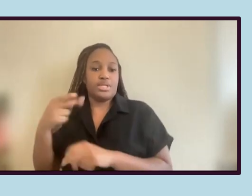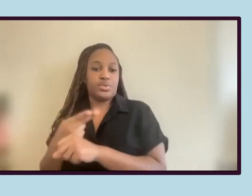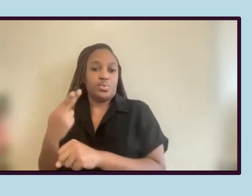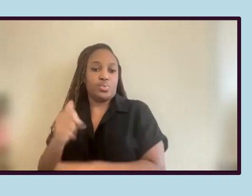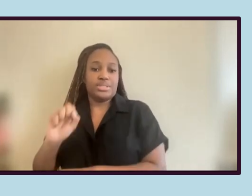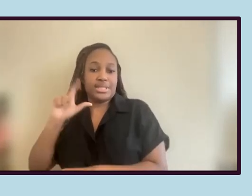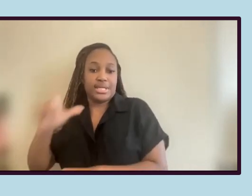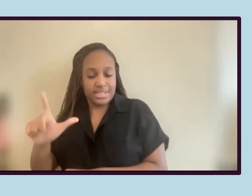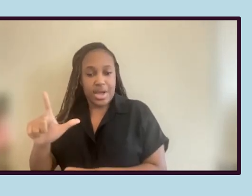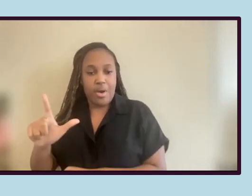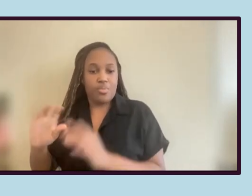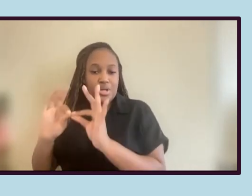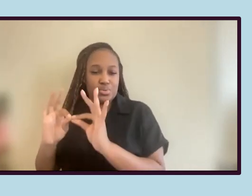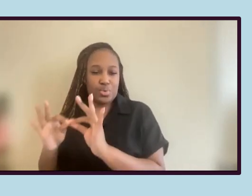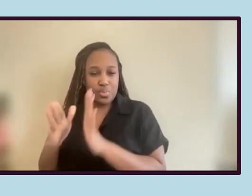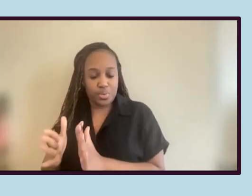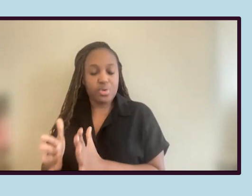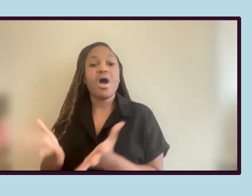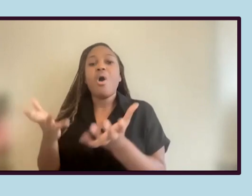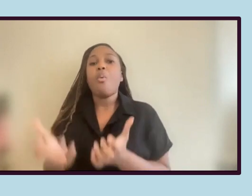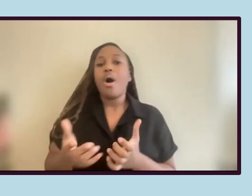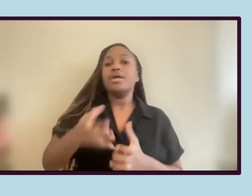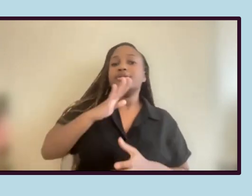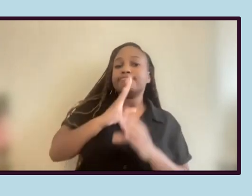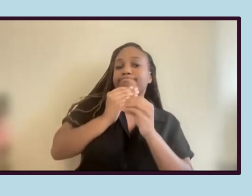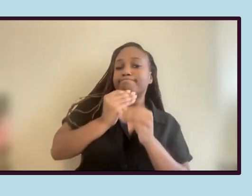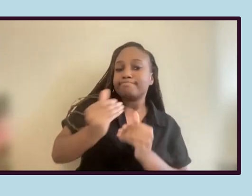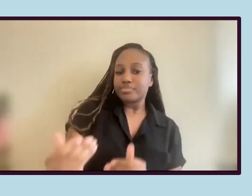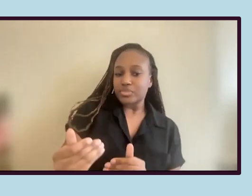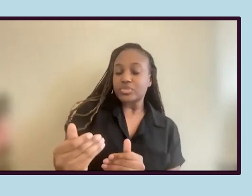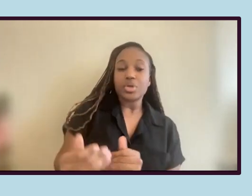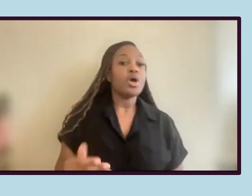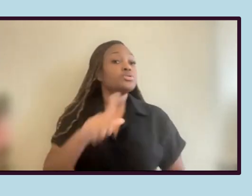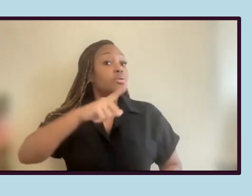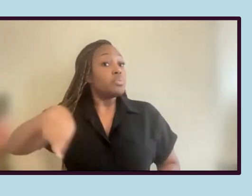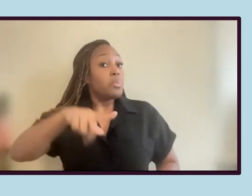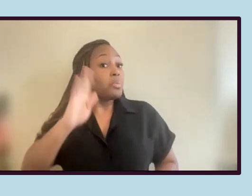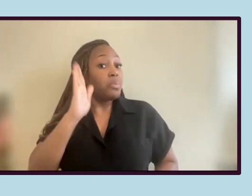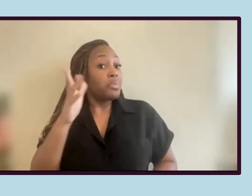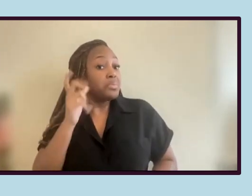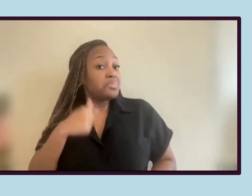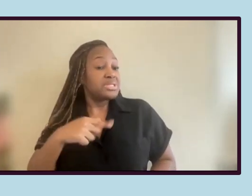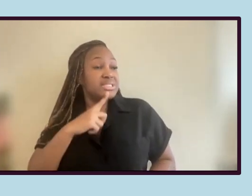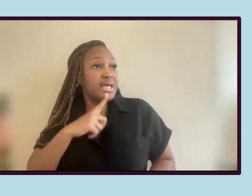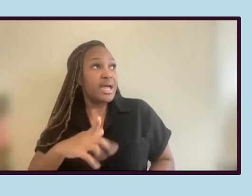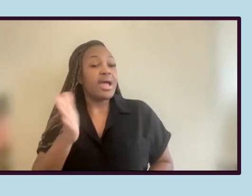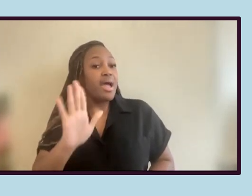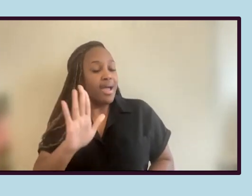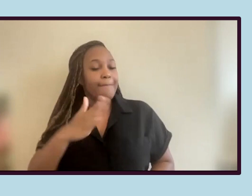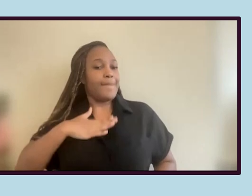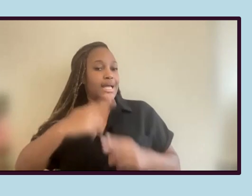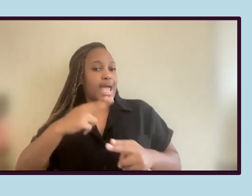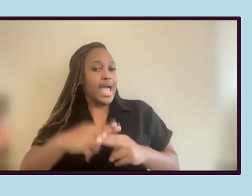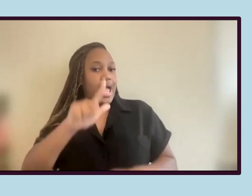sure of who is speaking. So you'll hear me say, hey, this is Lindsey, or this is Lindsey, I have a thought. So for those of us